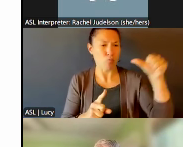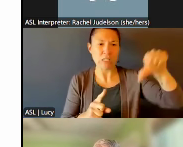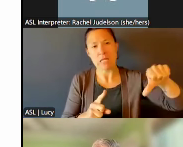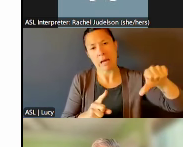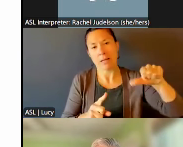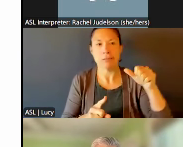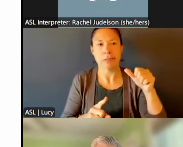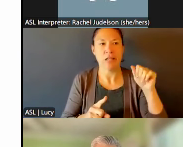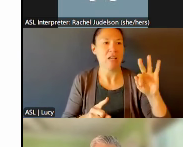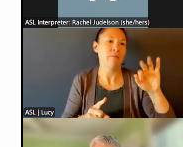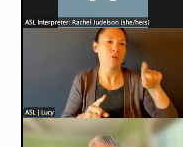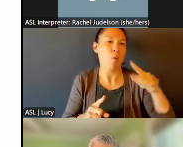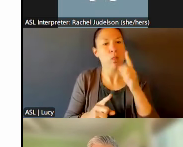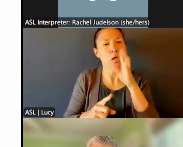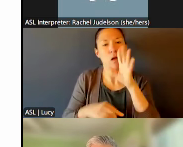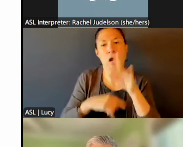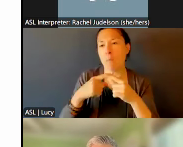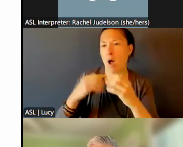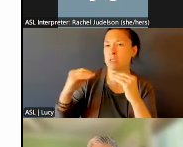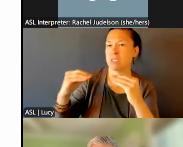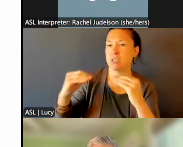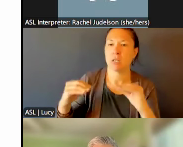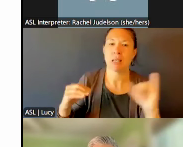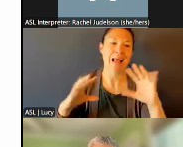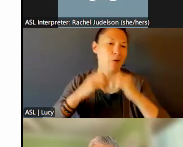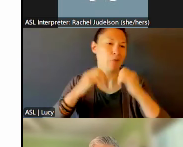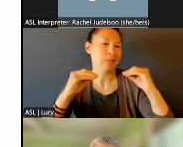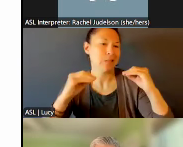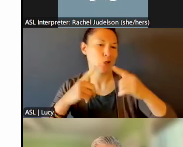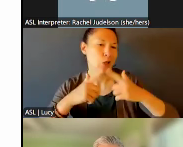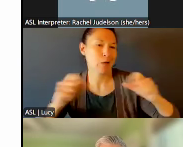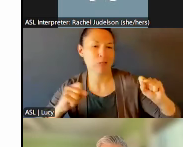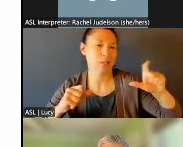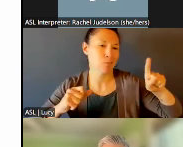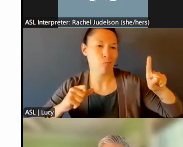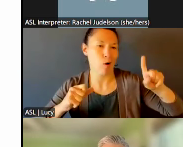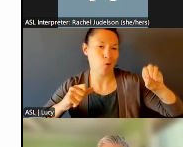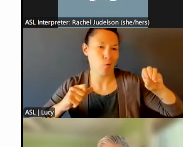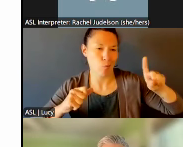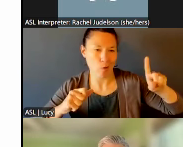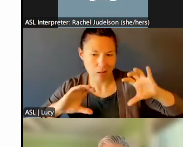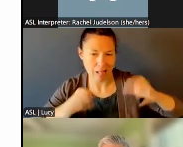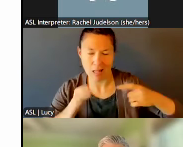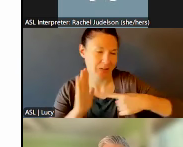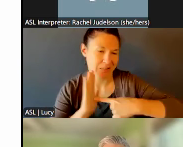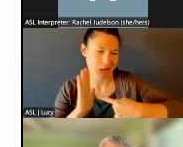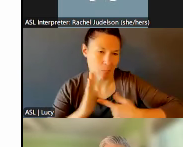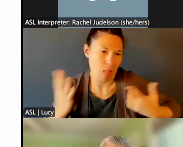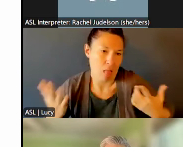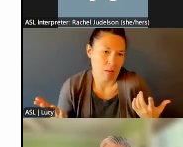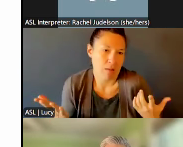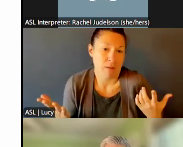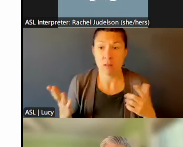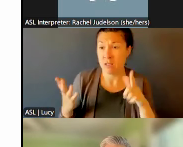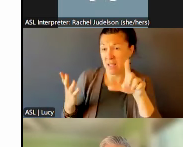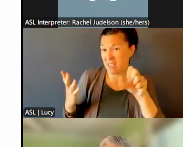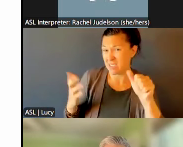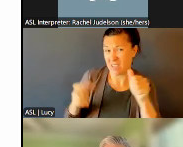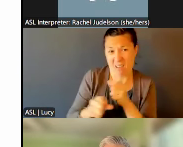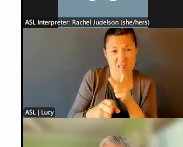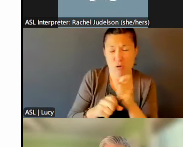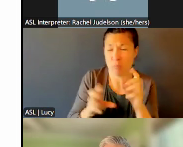deliver Linguistics 101, for example. That's actually one of the important functions of the LSA annual meeting because